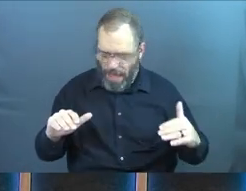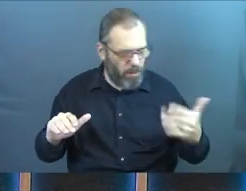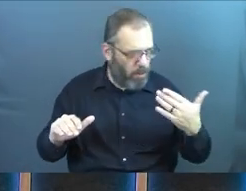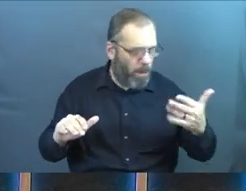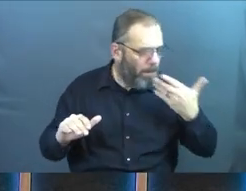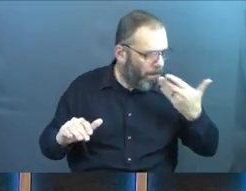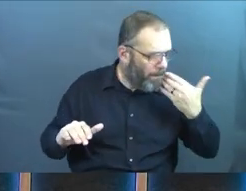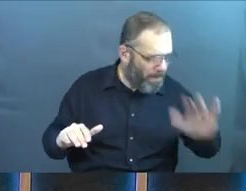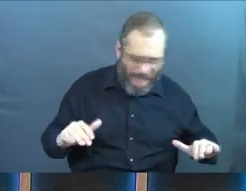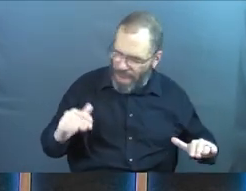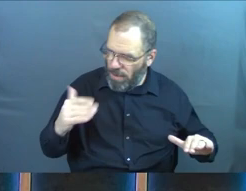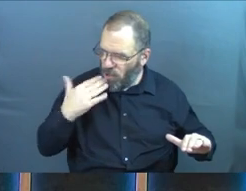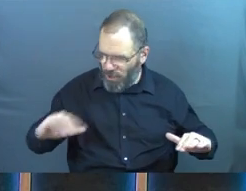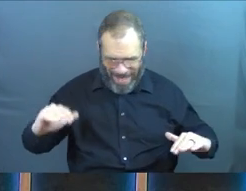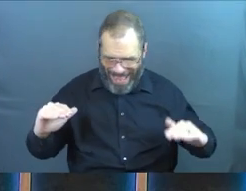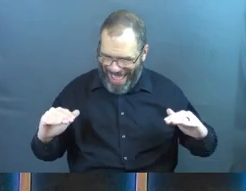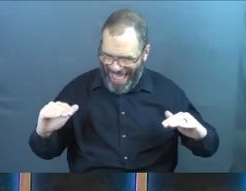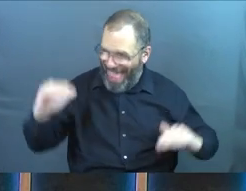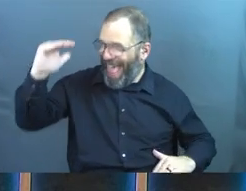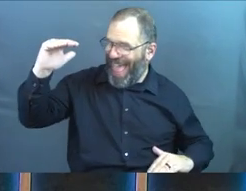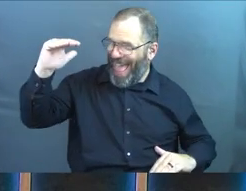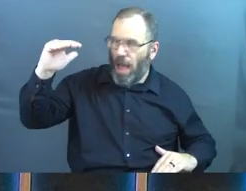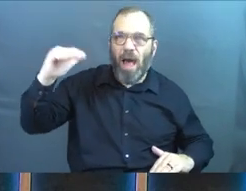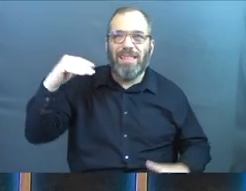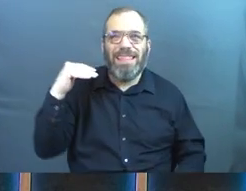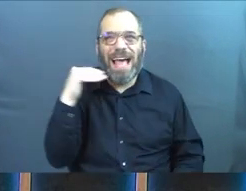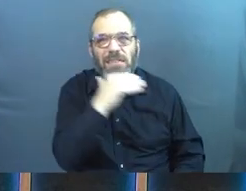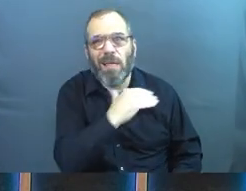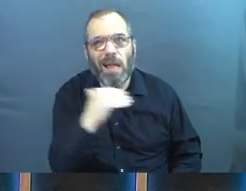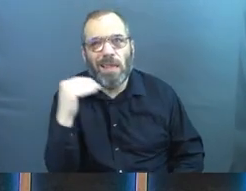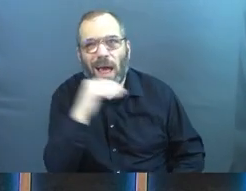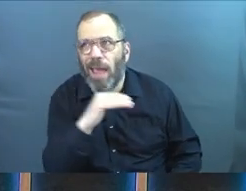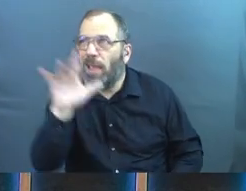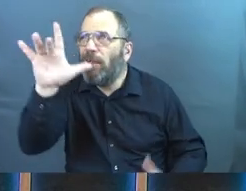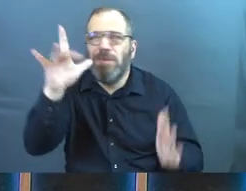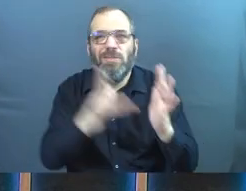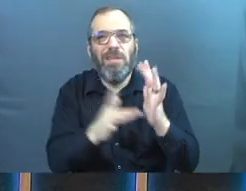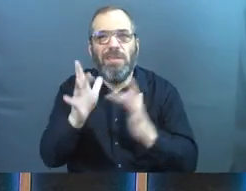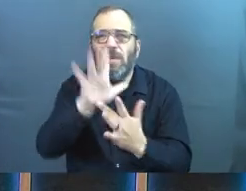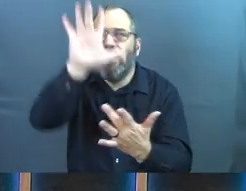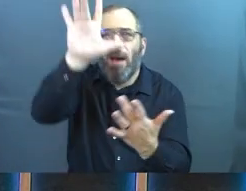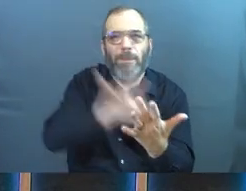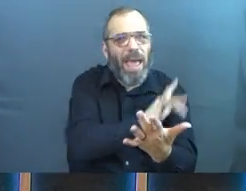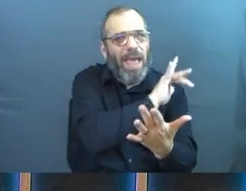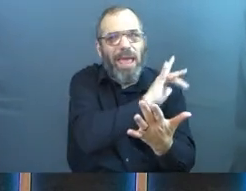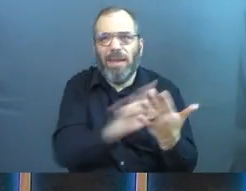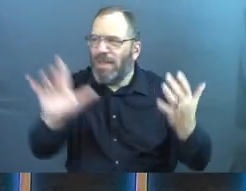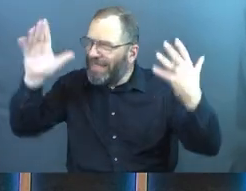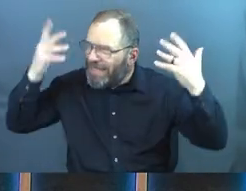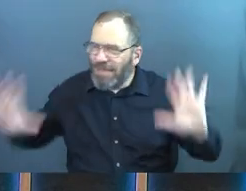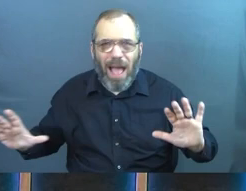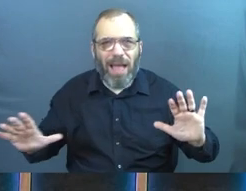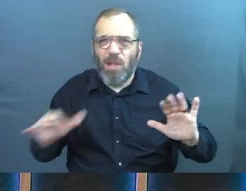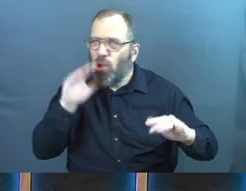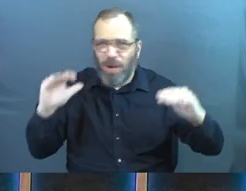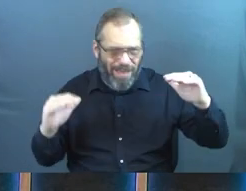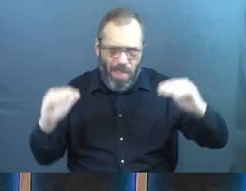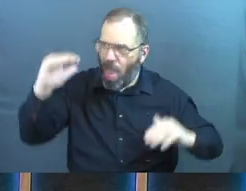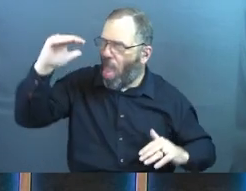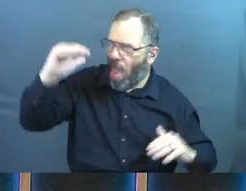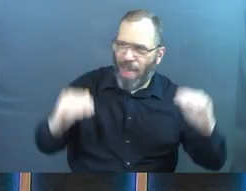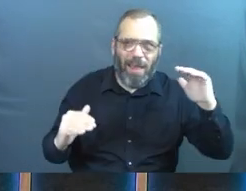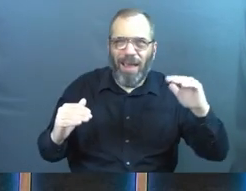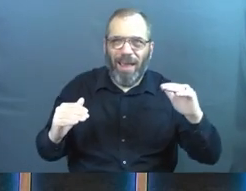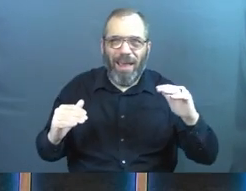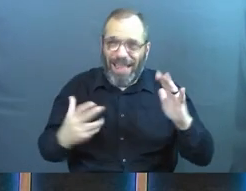you ever believe that? That's a lie. Amen. Because Jesus paid it all. You don't have to counterbalance anything.